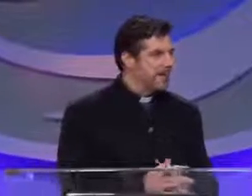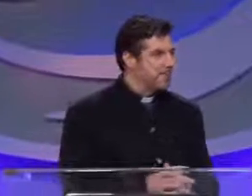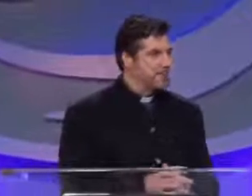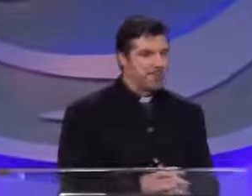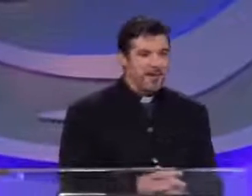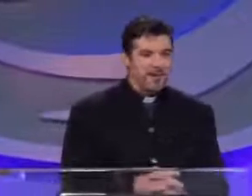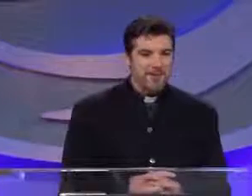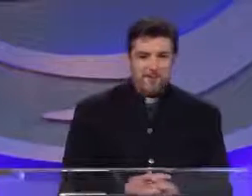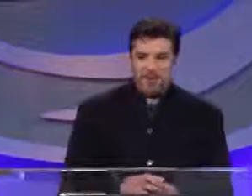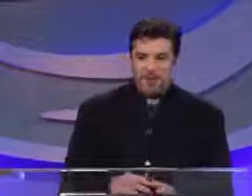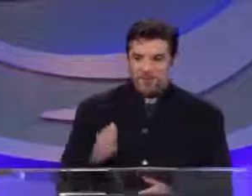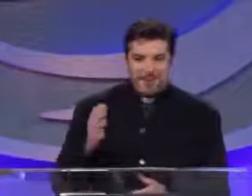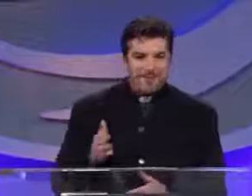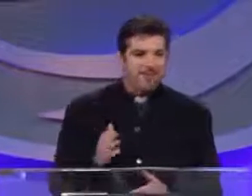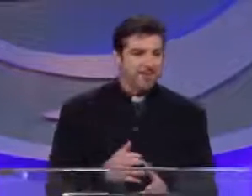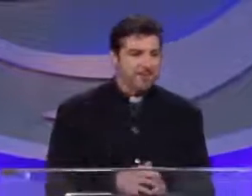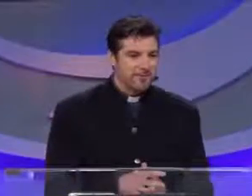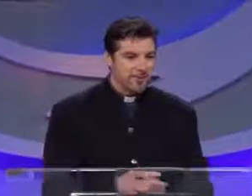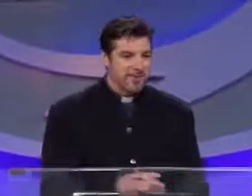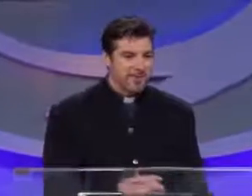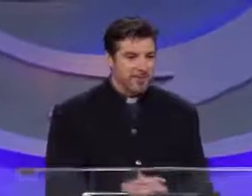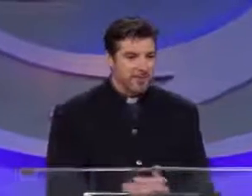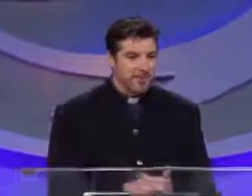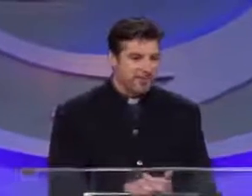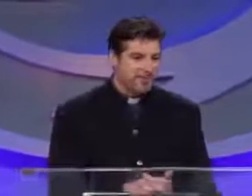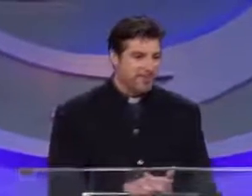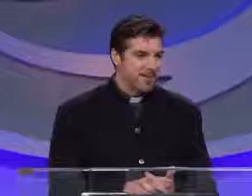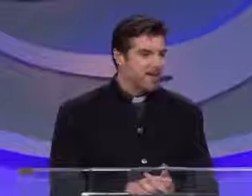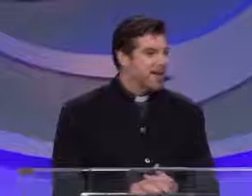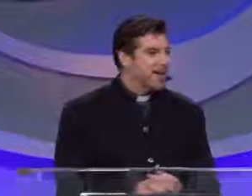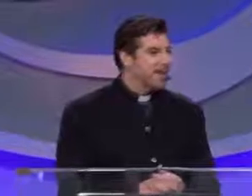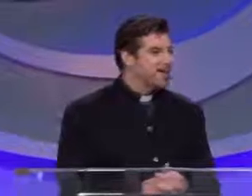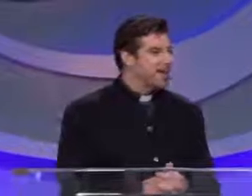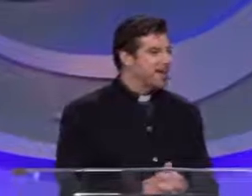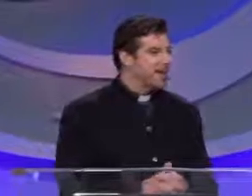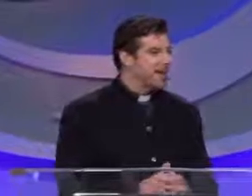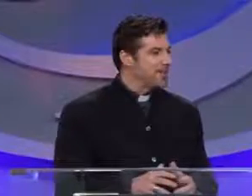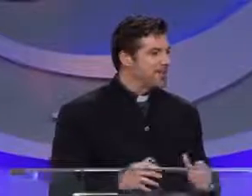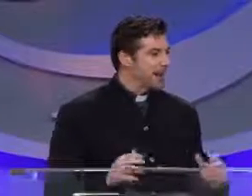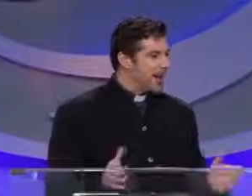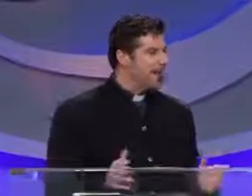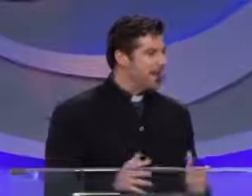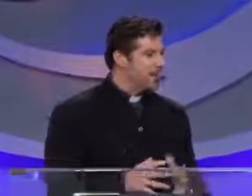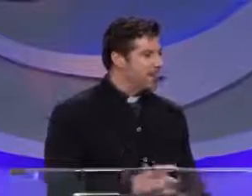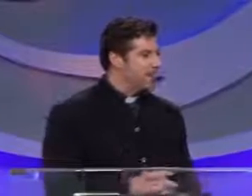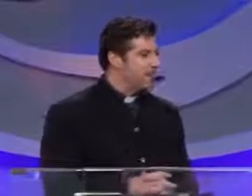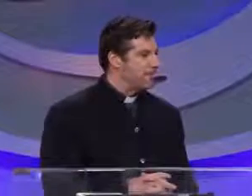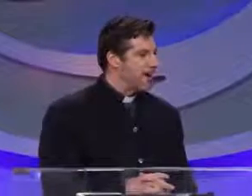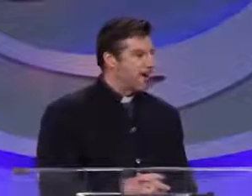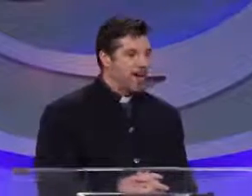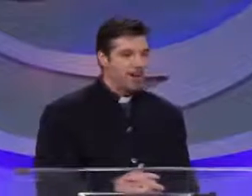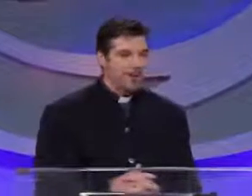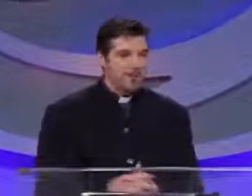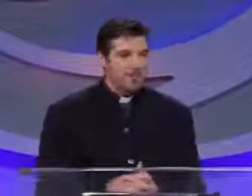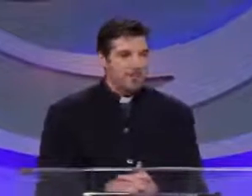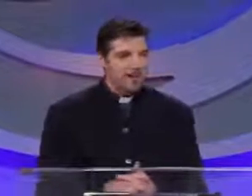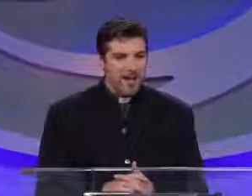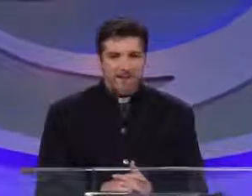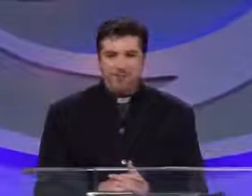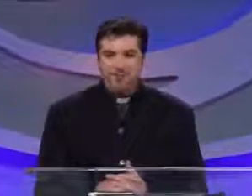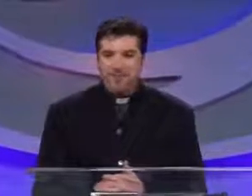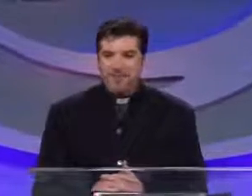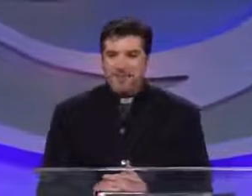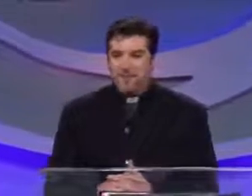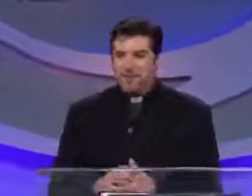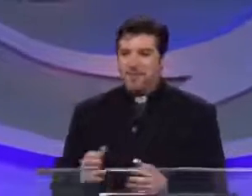years ago, I came to faith, a radical conversion experience And it changed everything about my outlook and